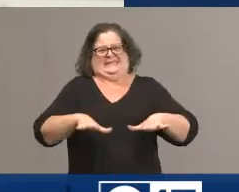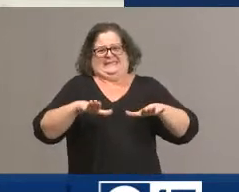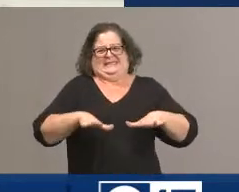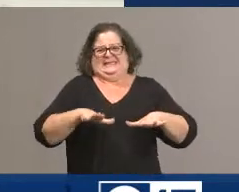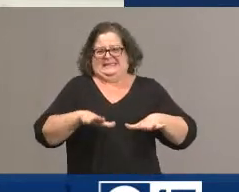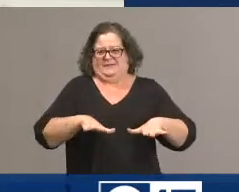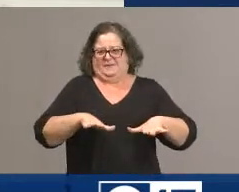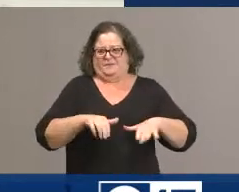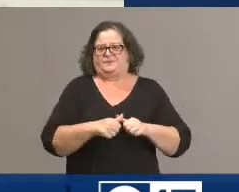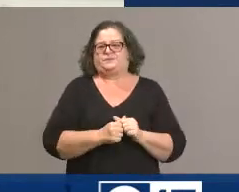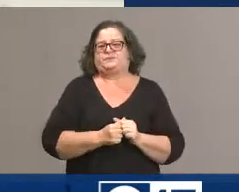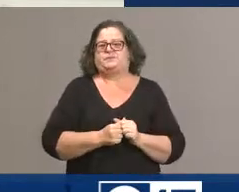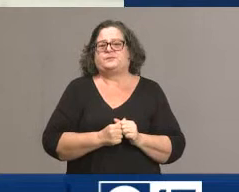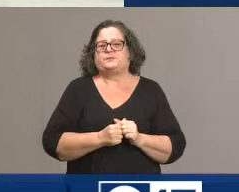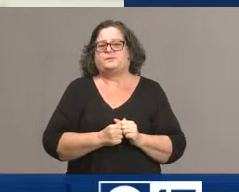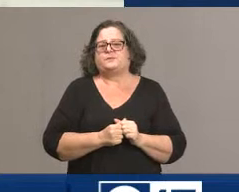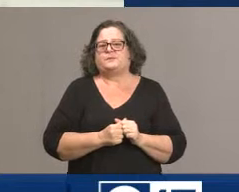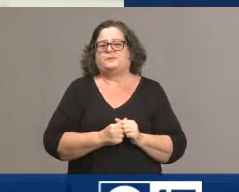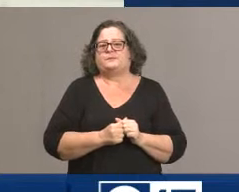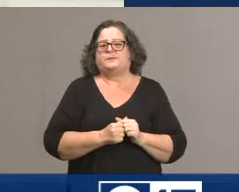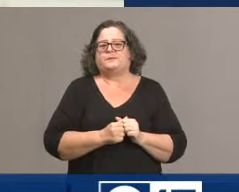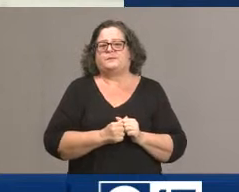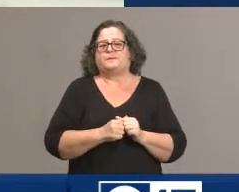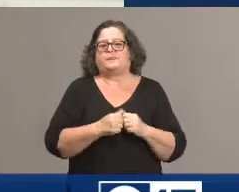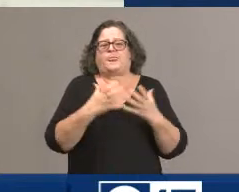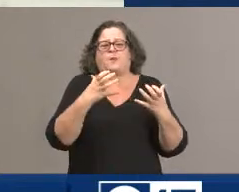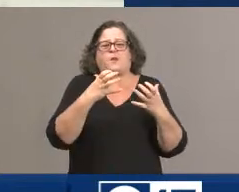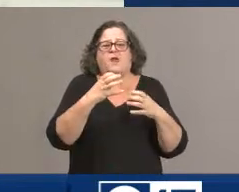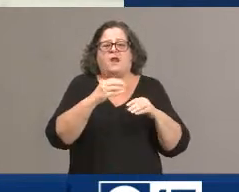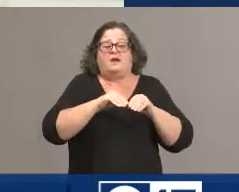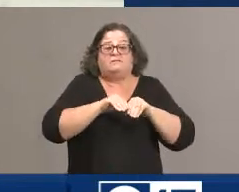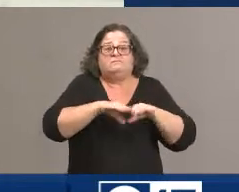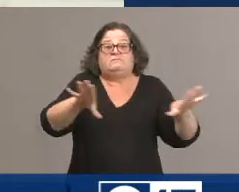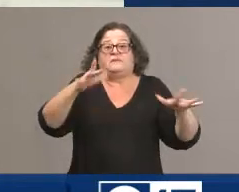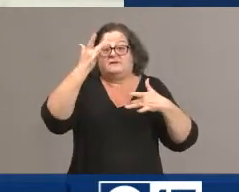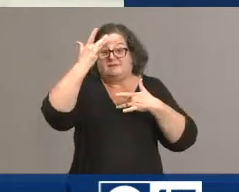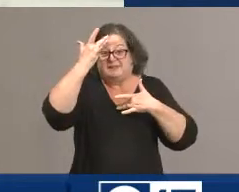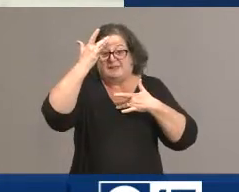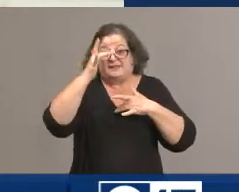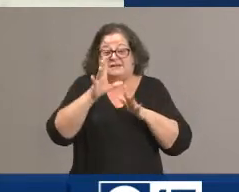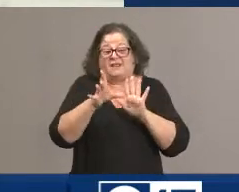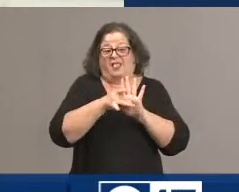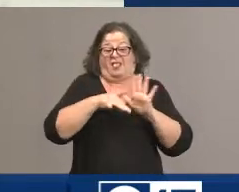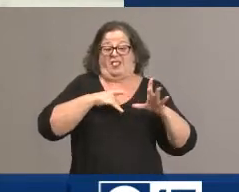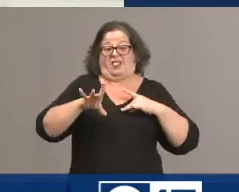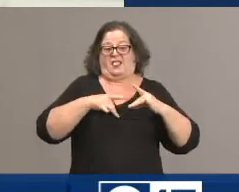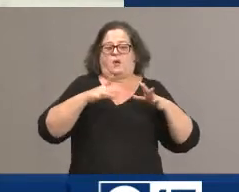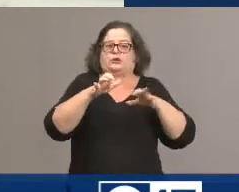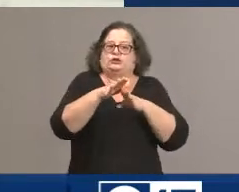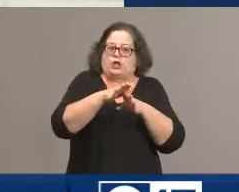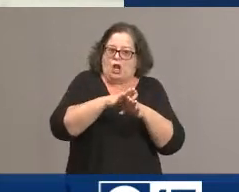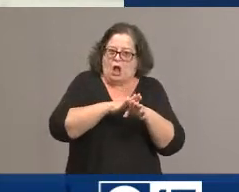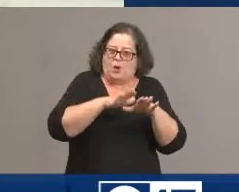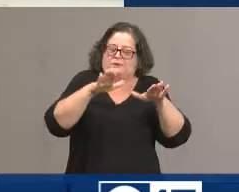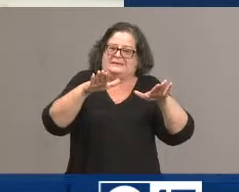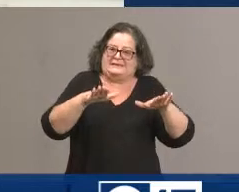is not going away at this point in time. There is no cure. There is no vaccine. We want to slow